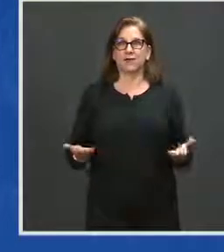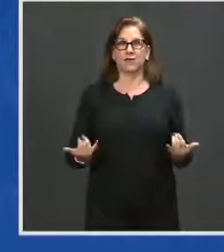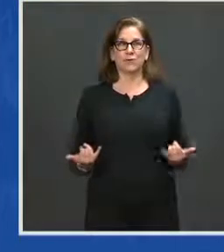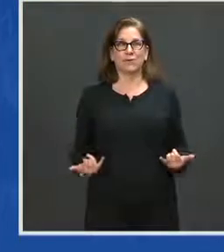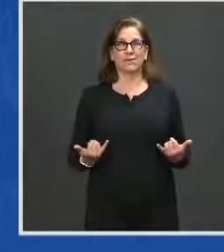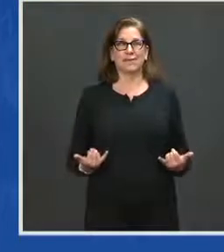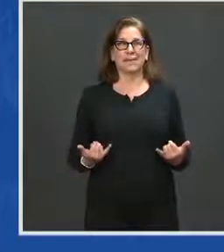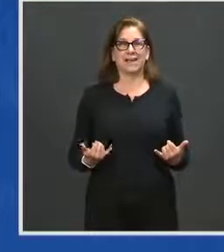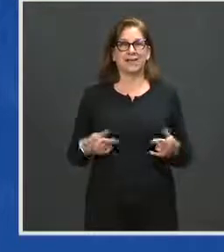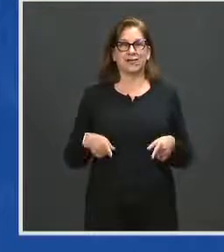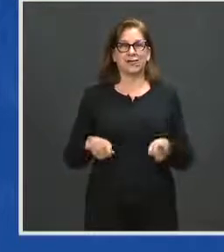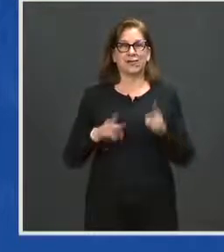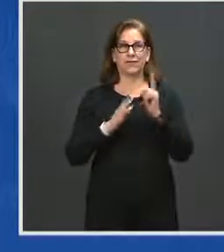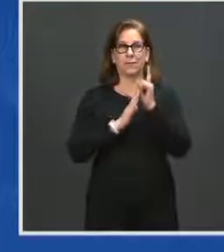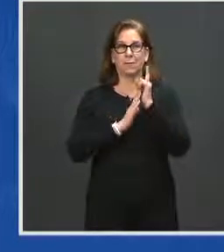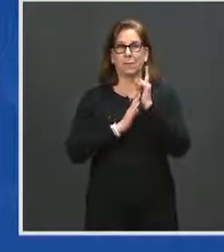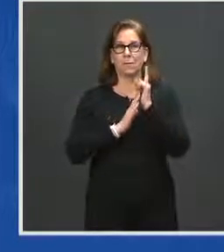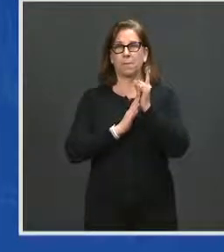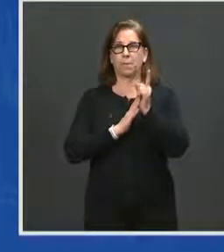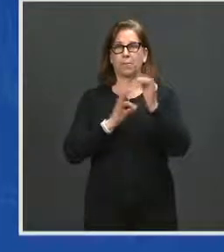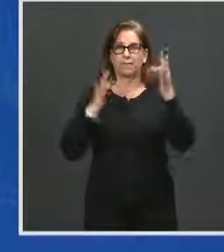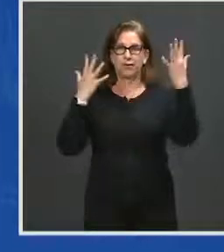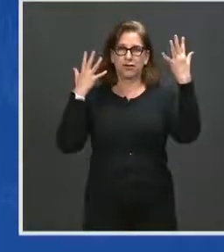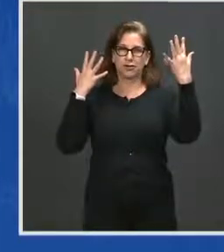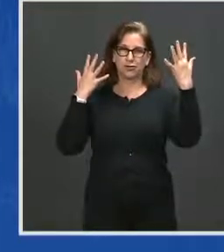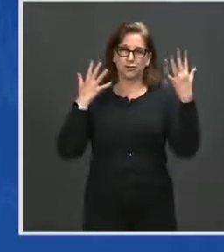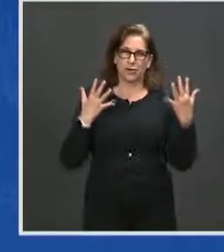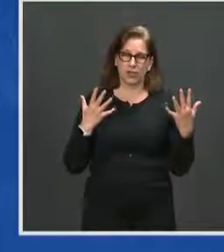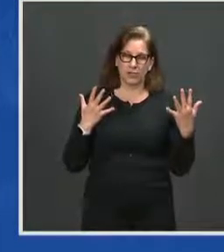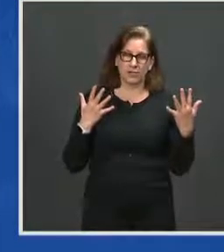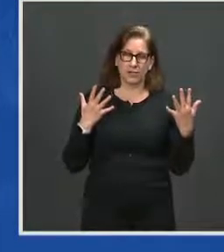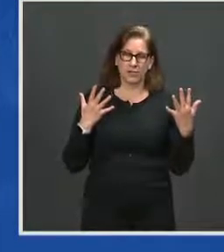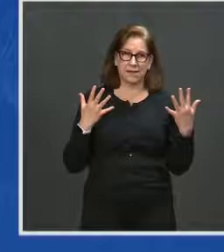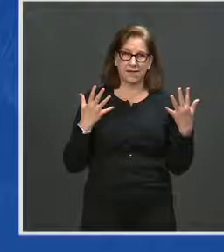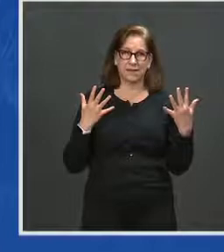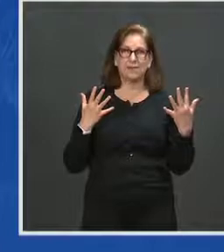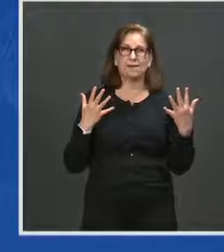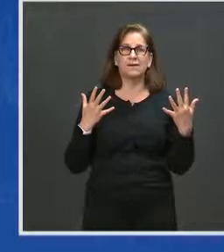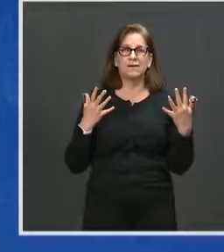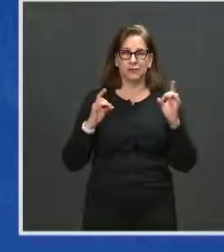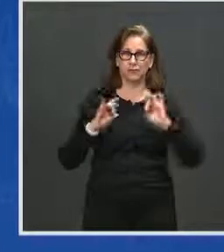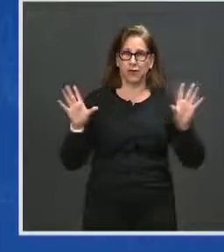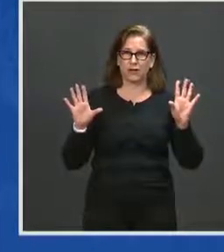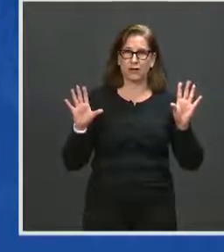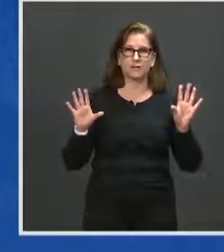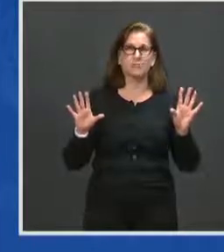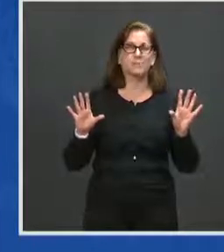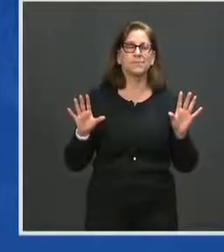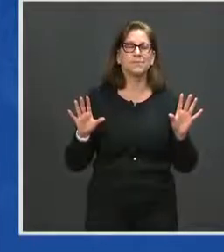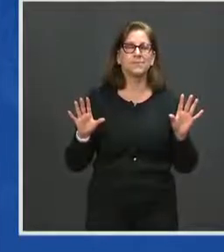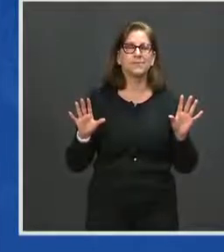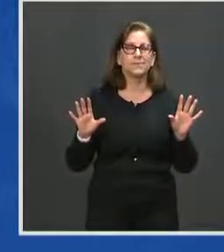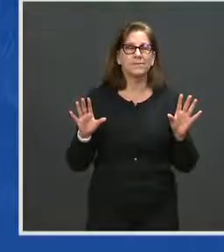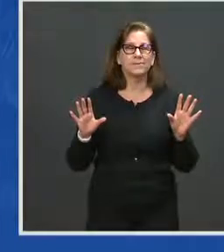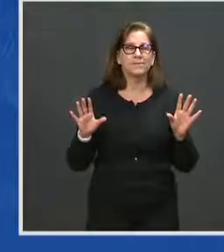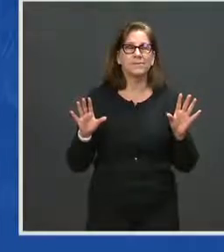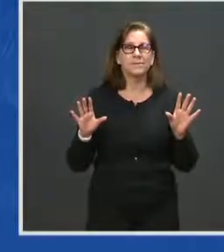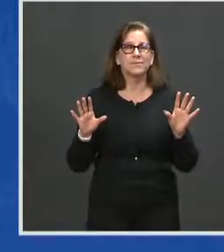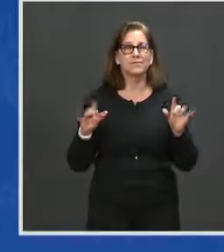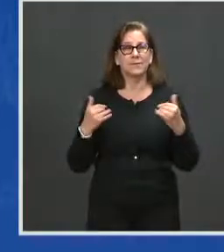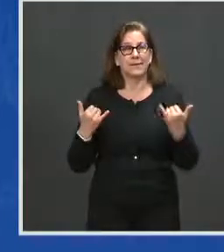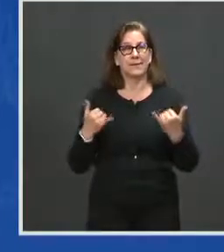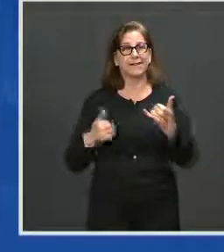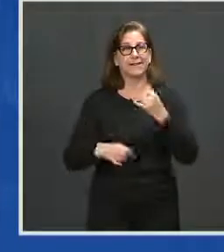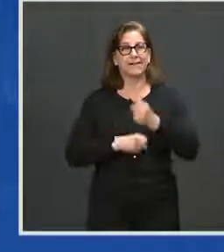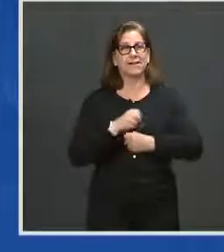in the midst of an enduring tragedy. So far this year, guns have taken the lives of an